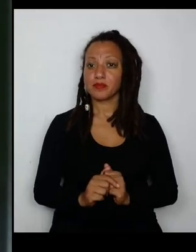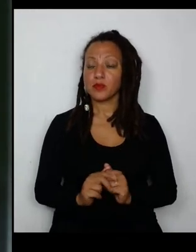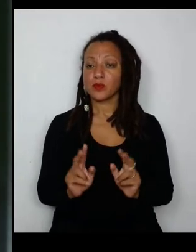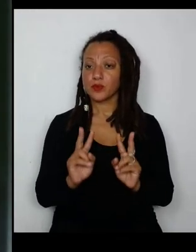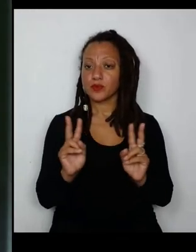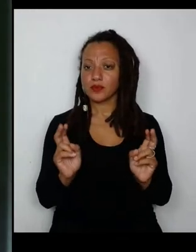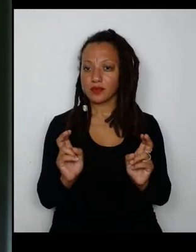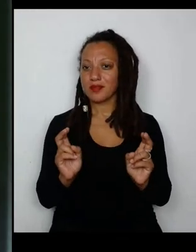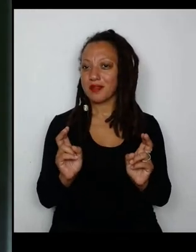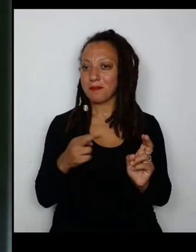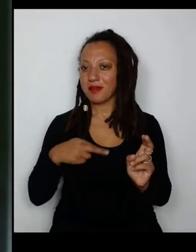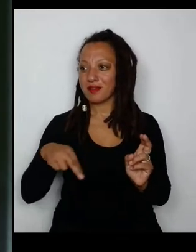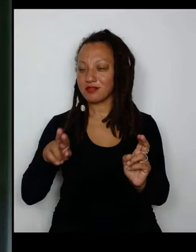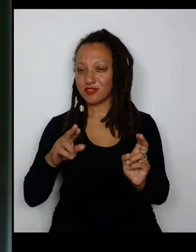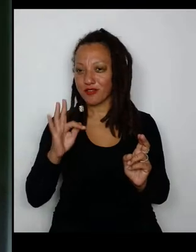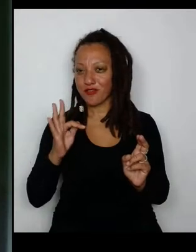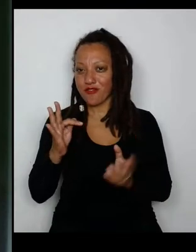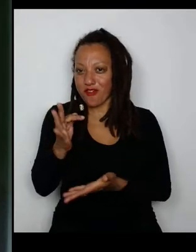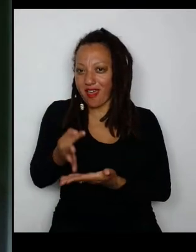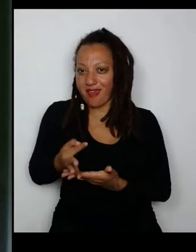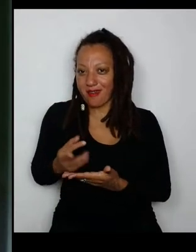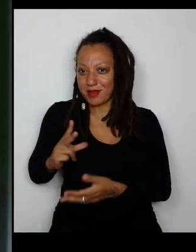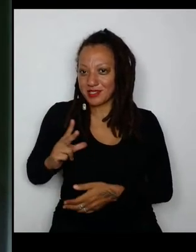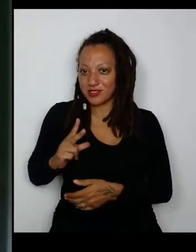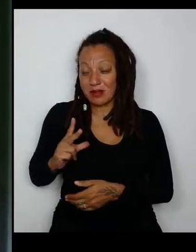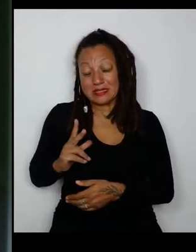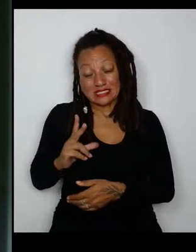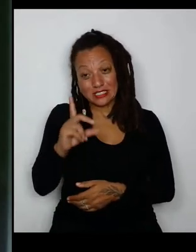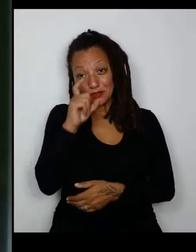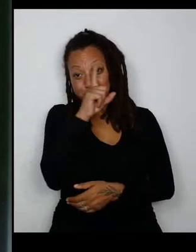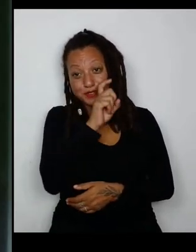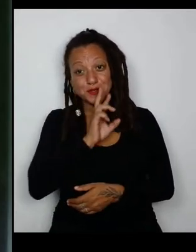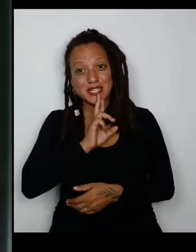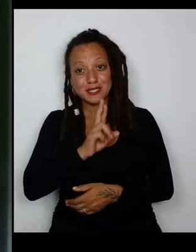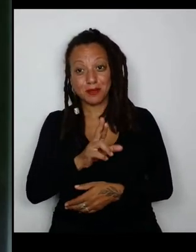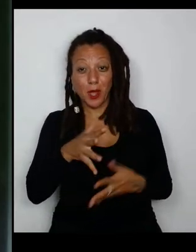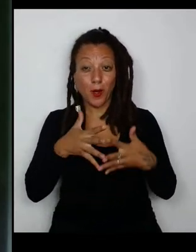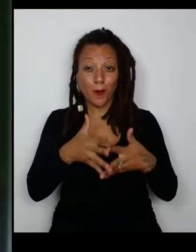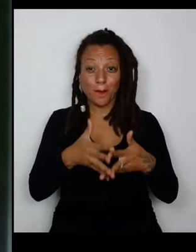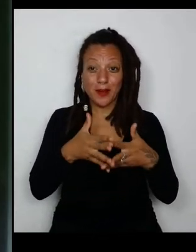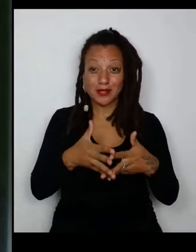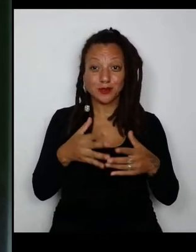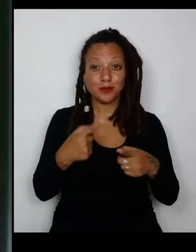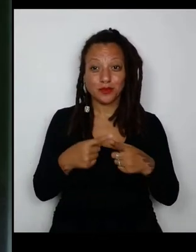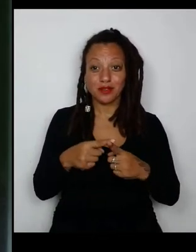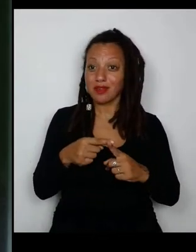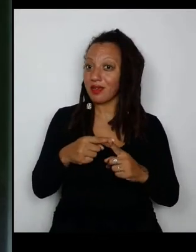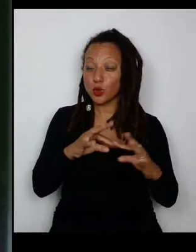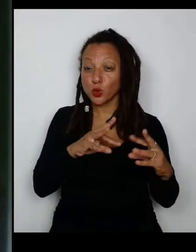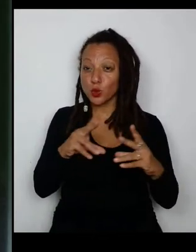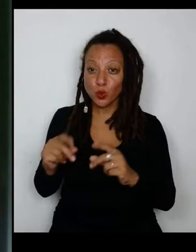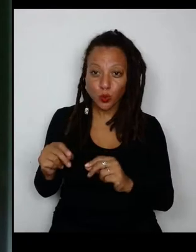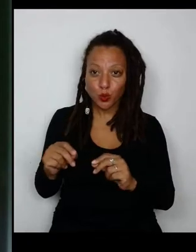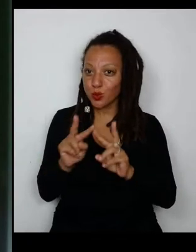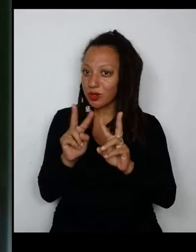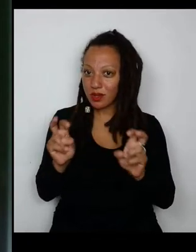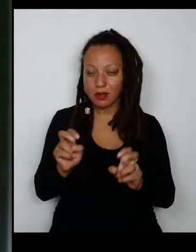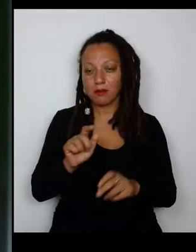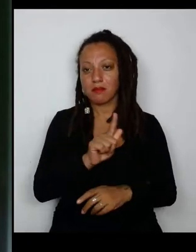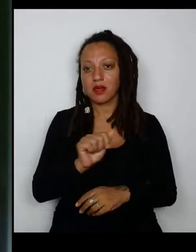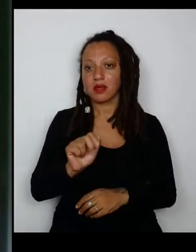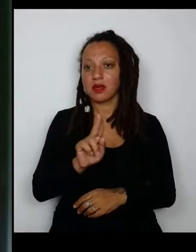one is anything with gogan he it's you know it's layered so